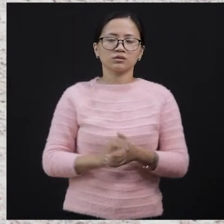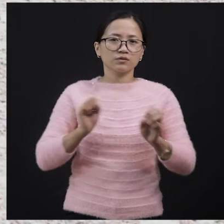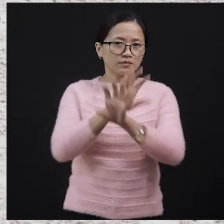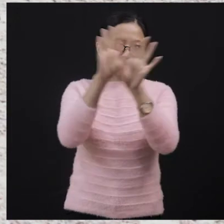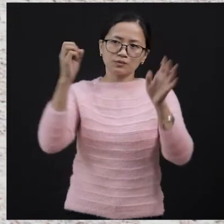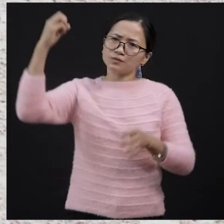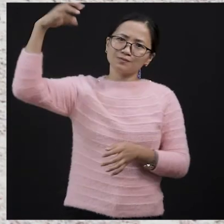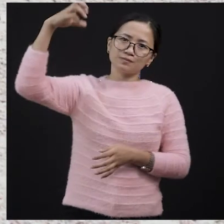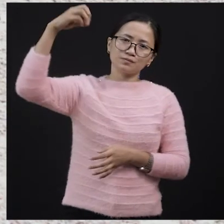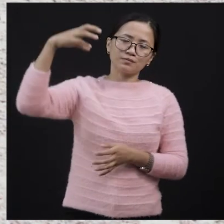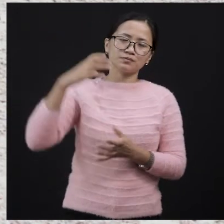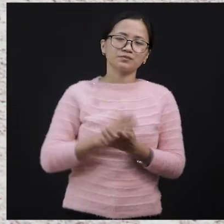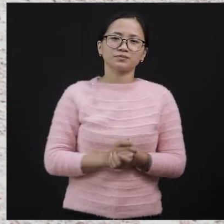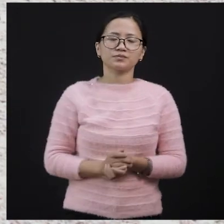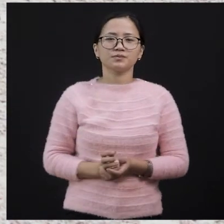Okay?